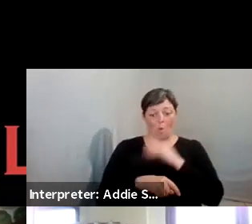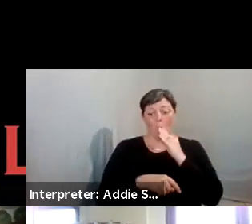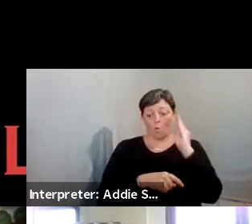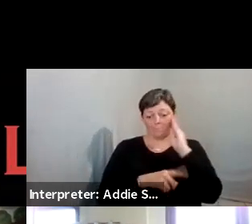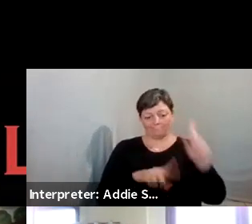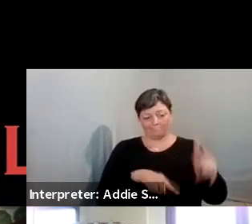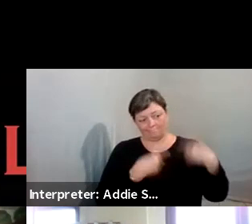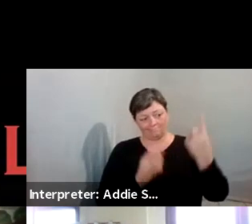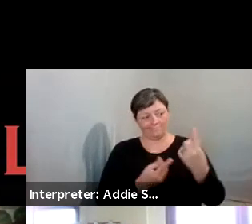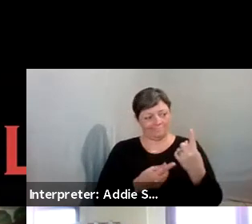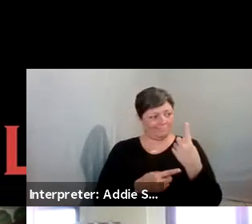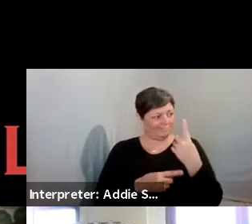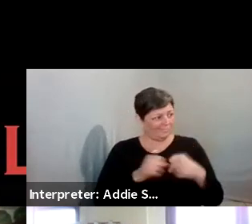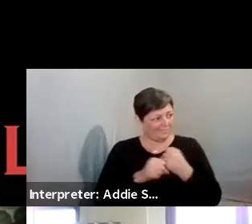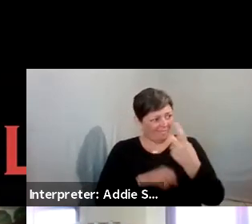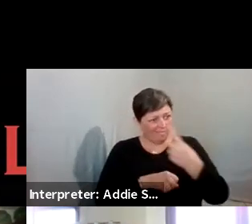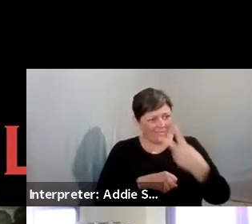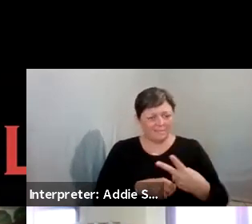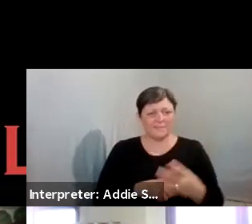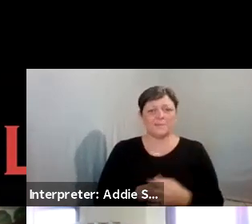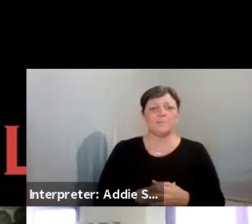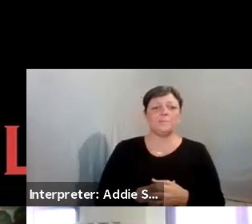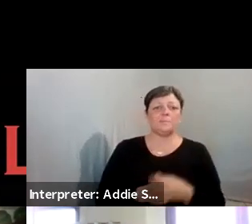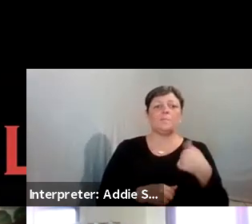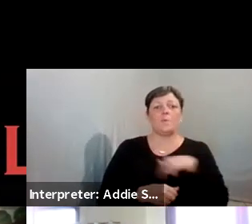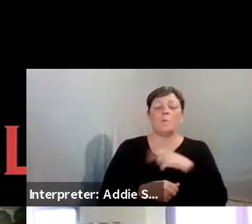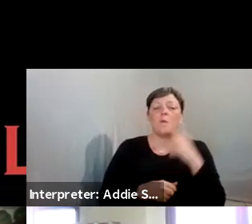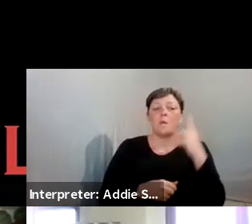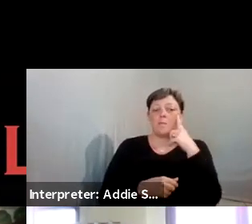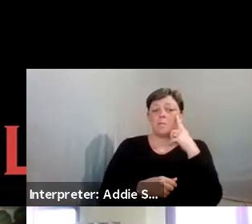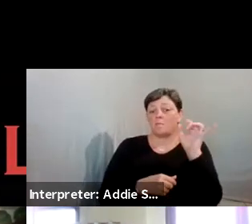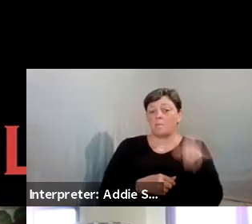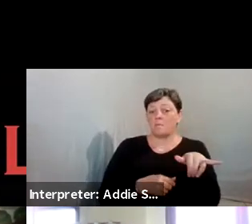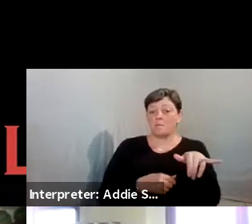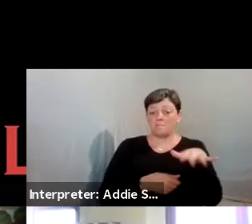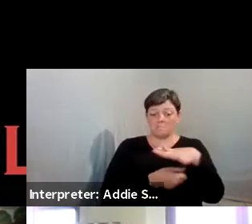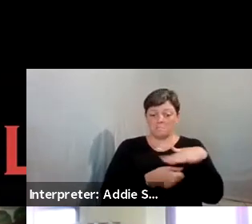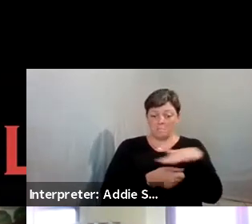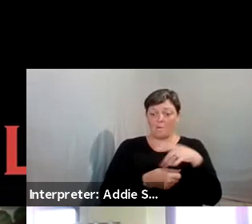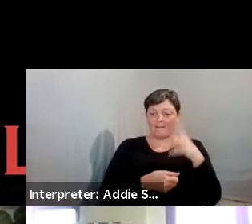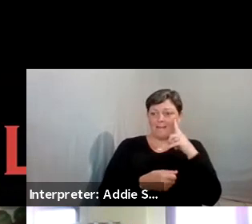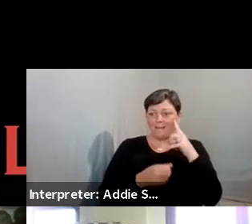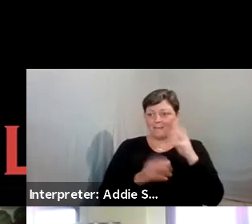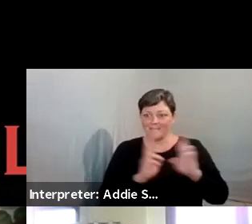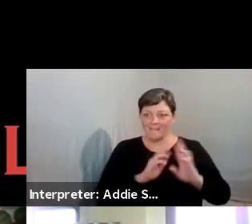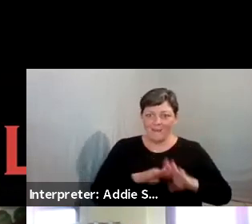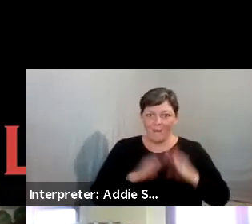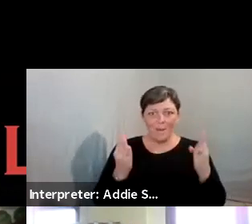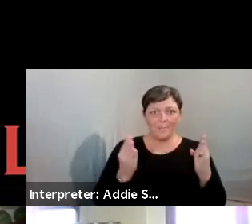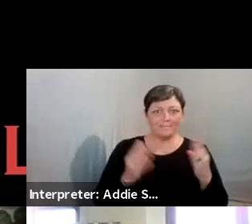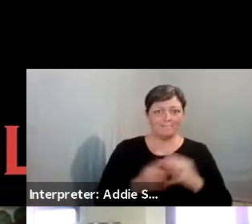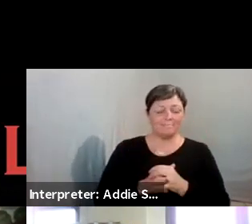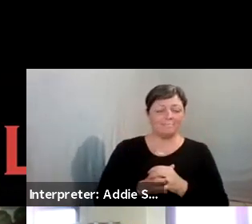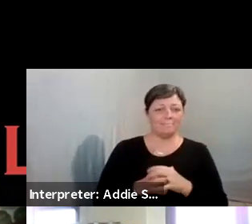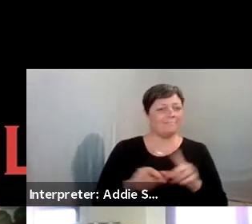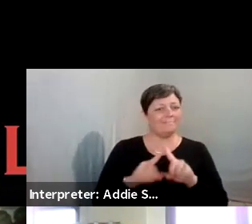the last, year and a half. And we thought the area, we were fixing to get to open up again, but